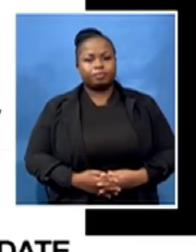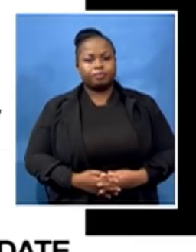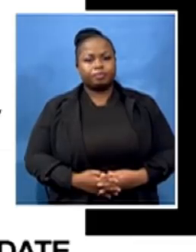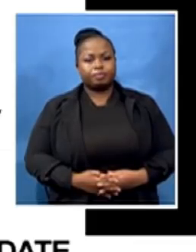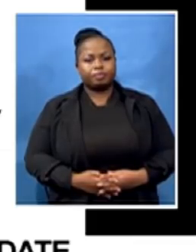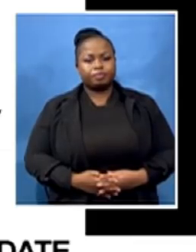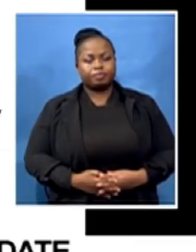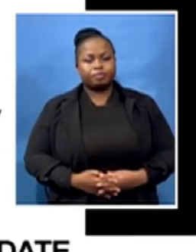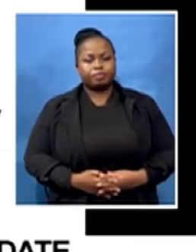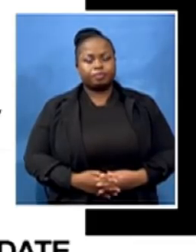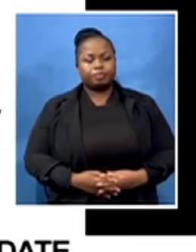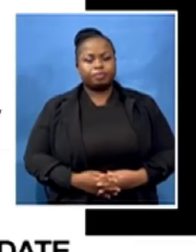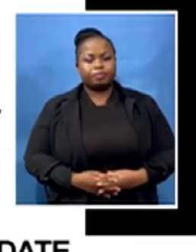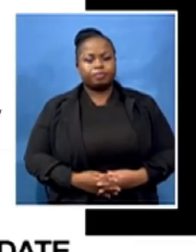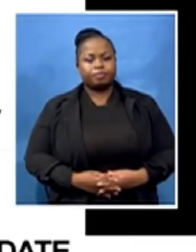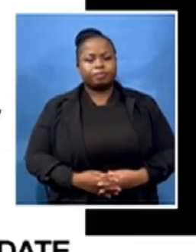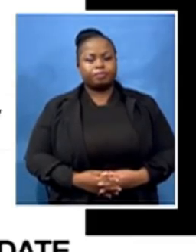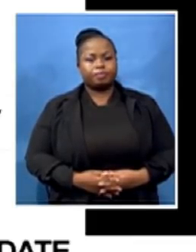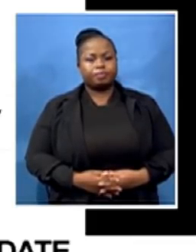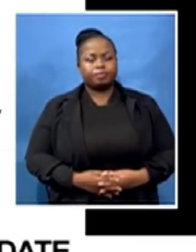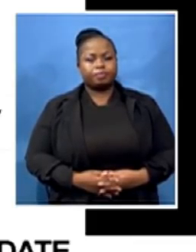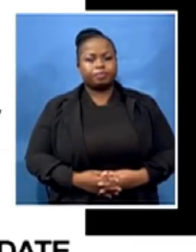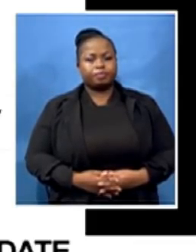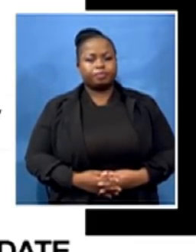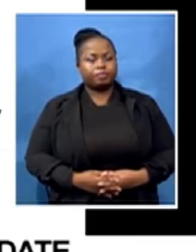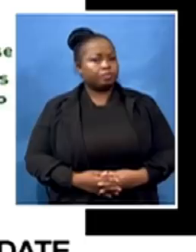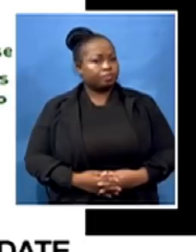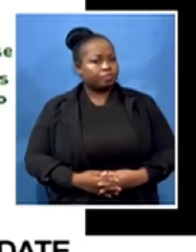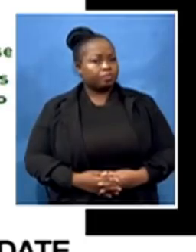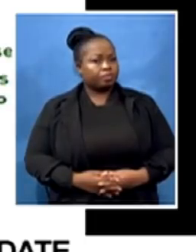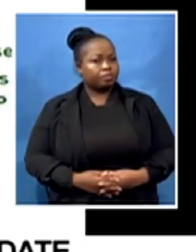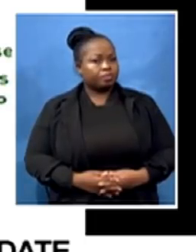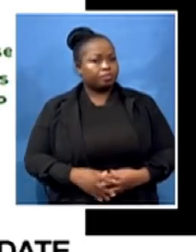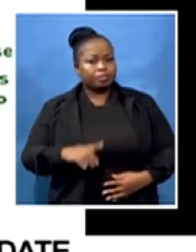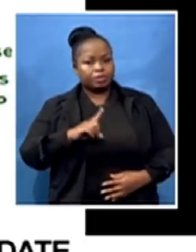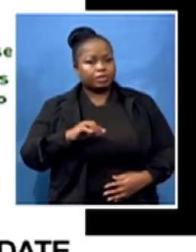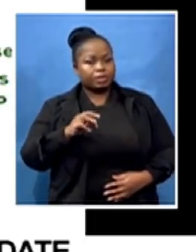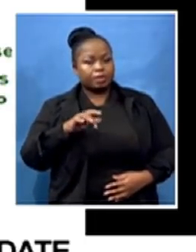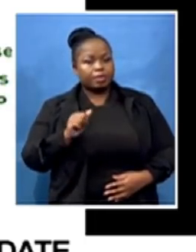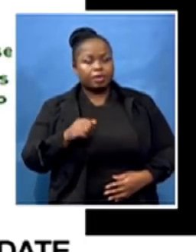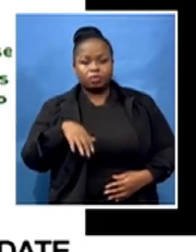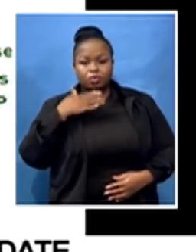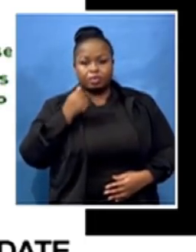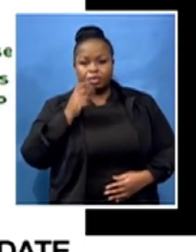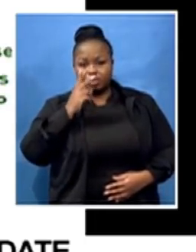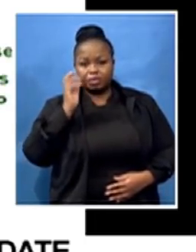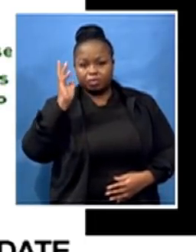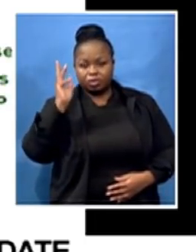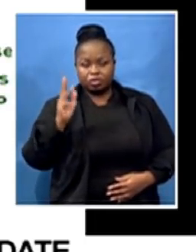Is there anything wrong, Zama? Can we see the presentation? Is the minister now